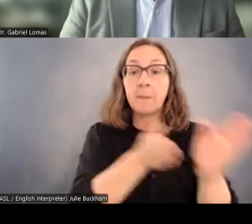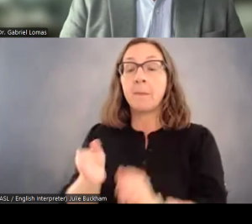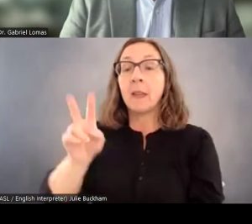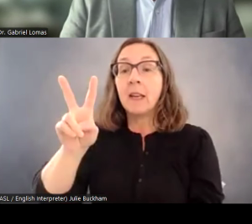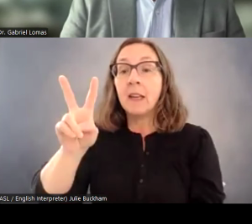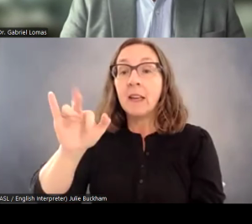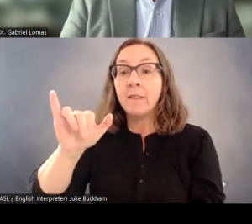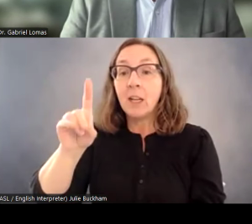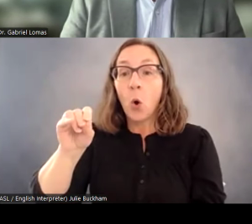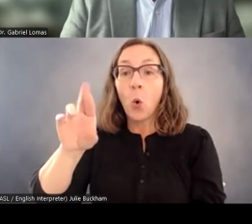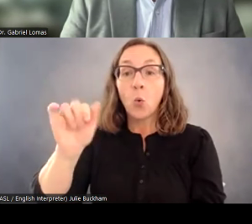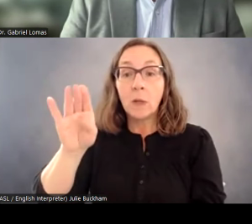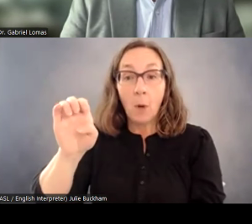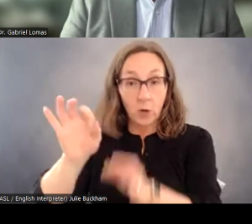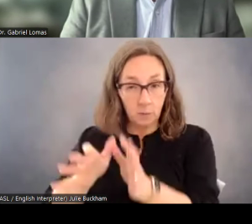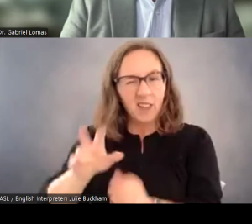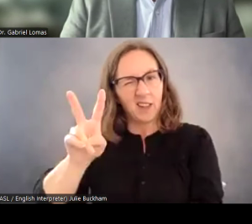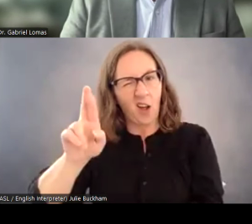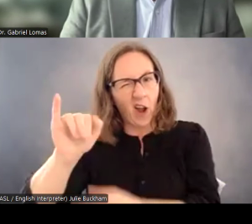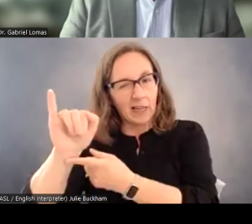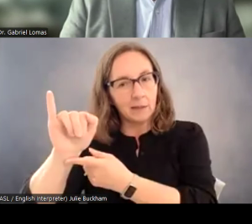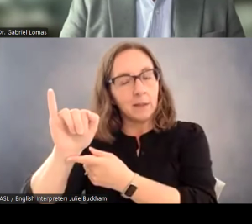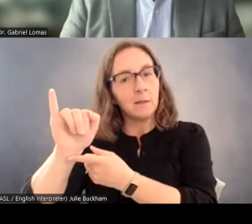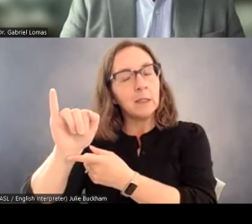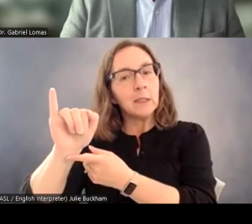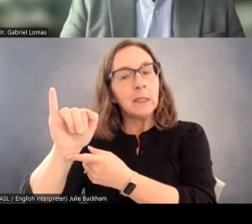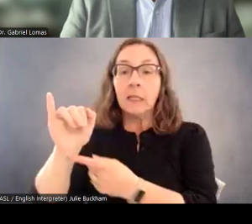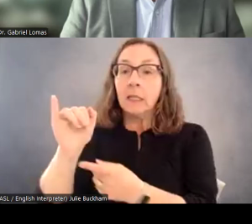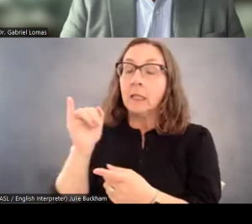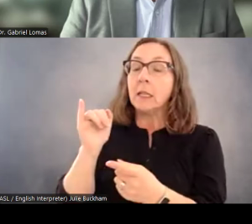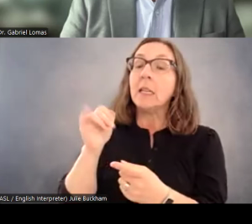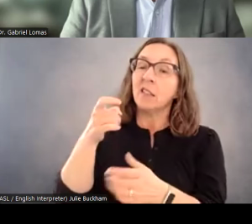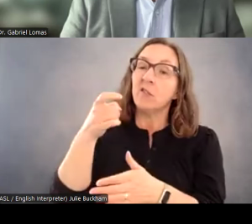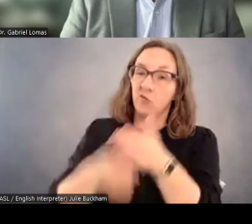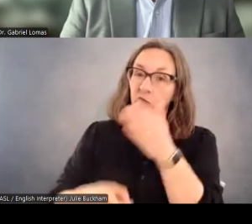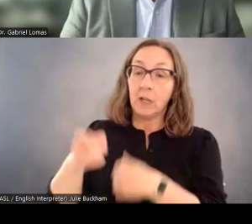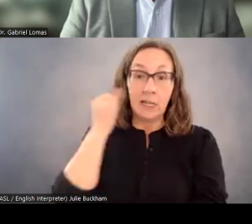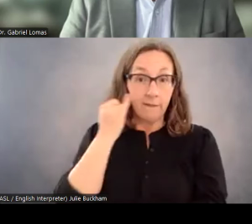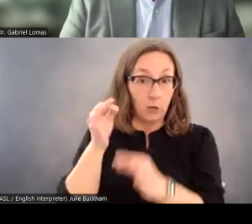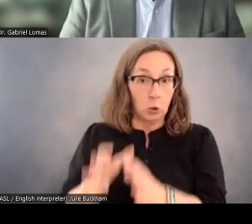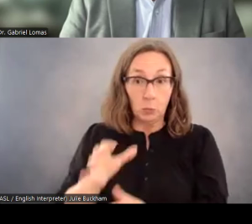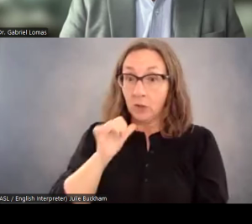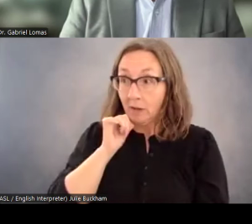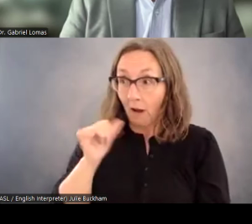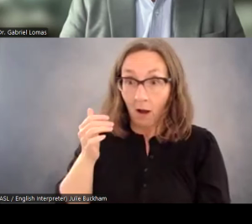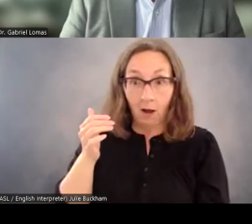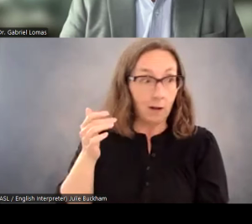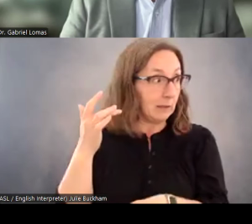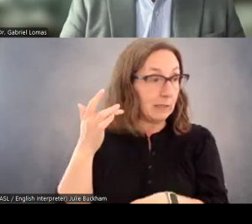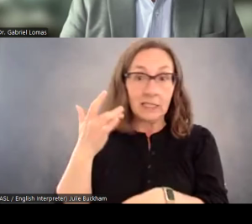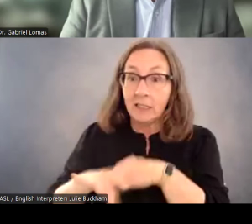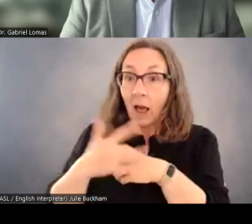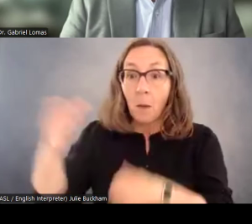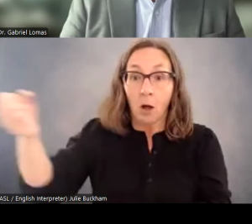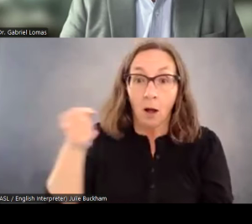fee-based service. And if there isn't an interpreter readily available, some hospitals use this,